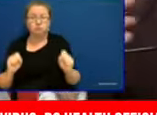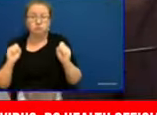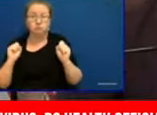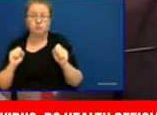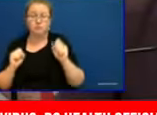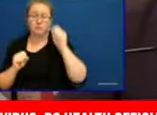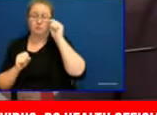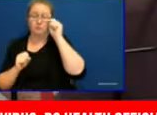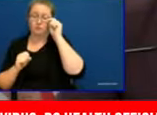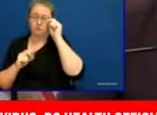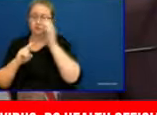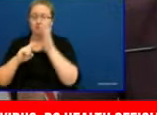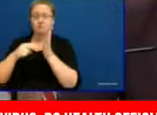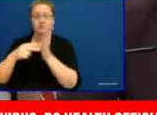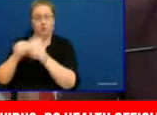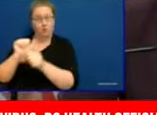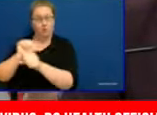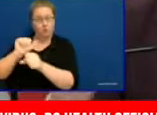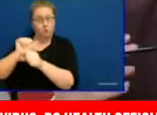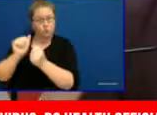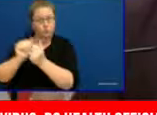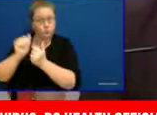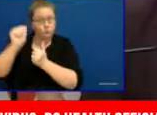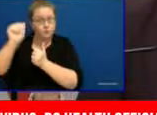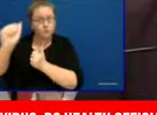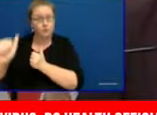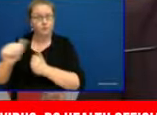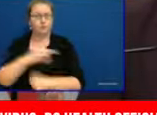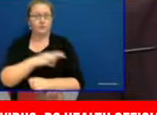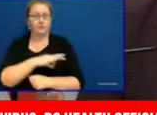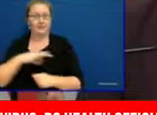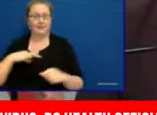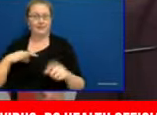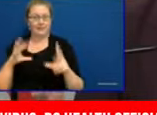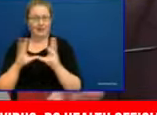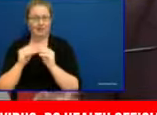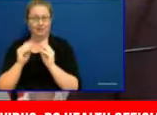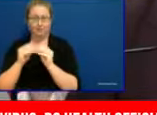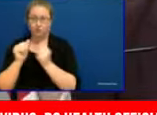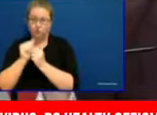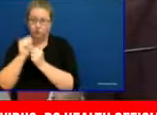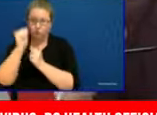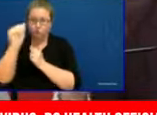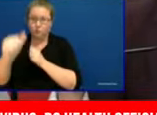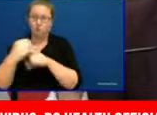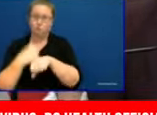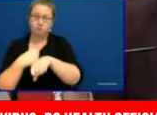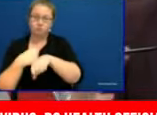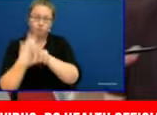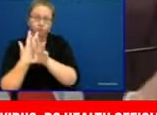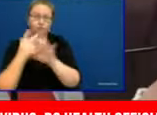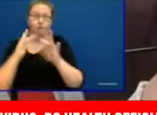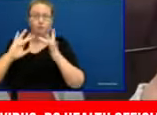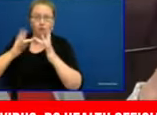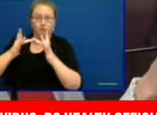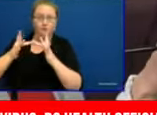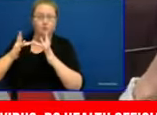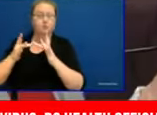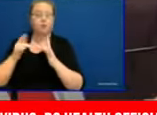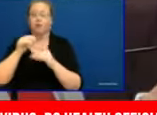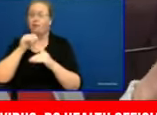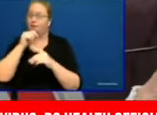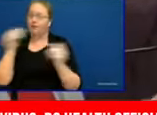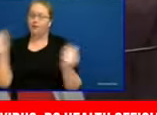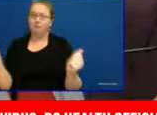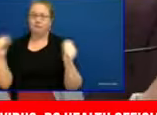be the ability to work remotely, have staff meetings remotely, have so that you're not bringing people